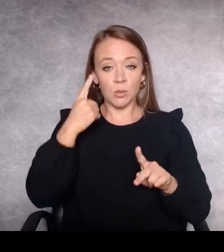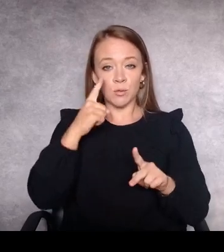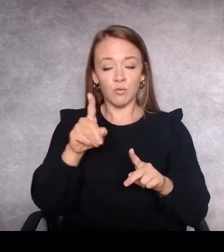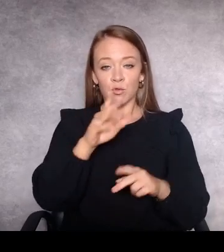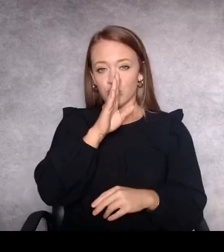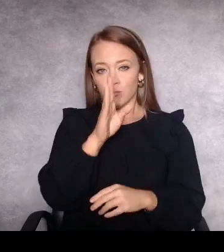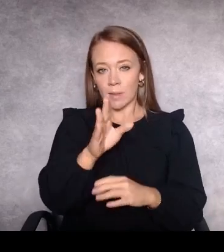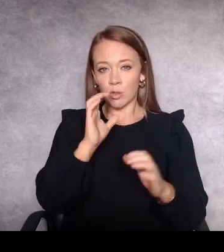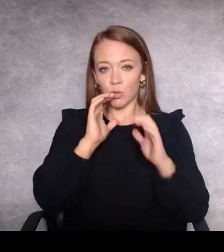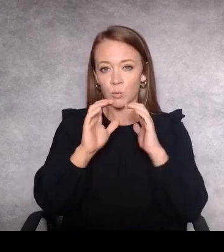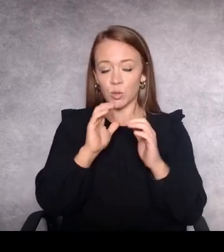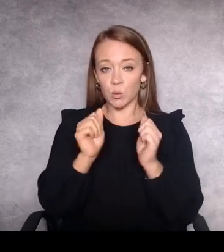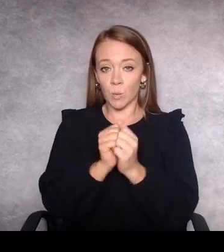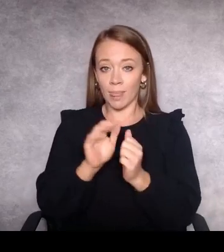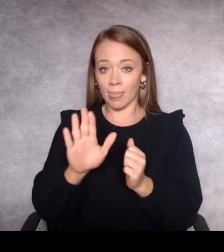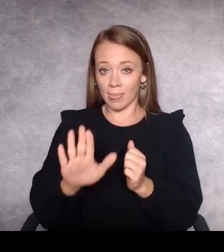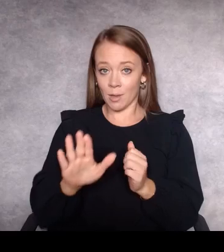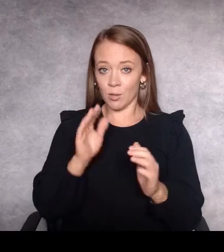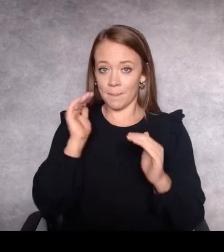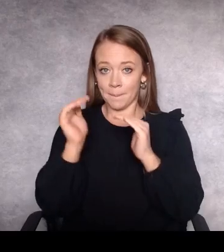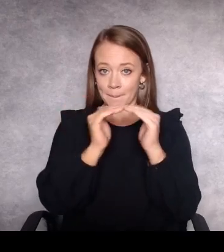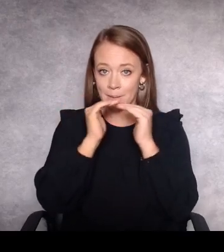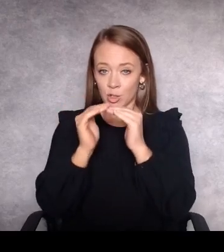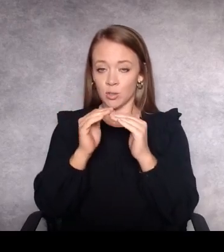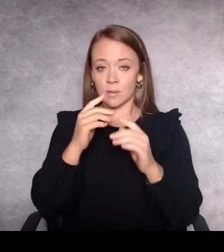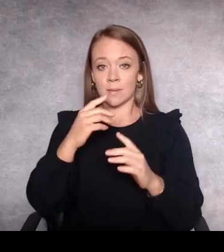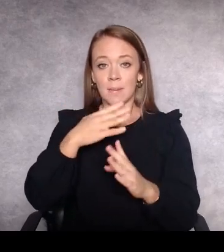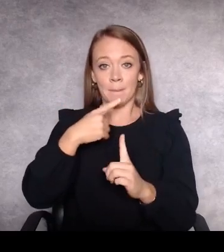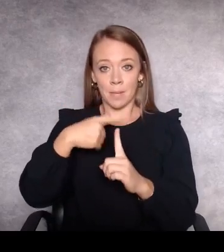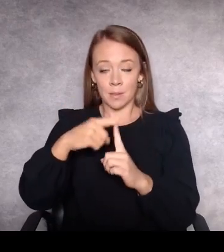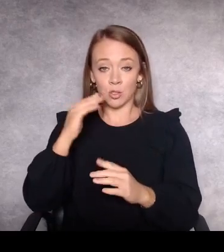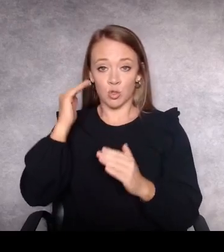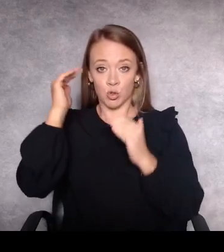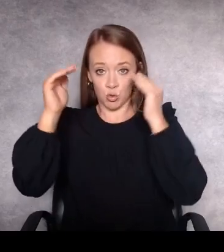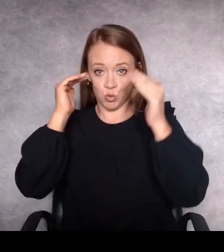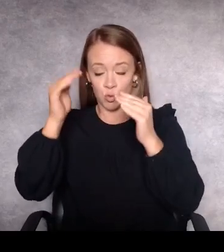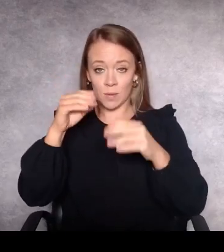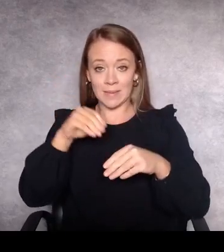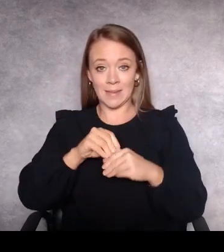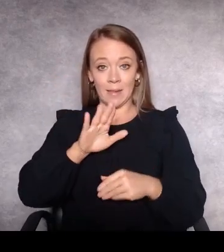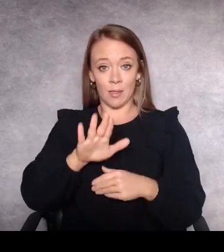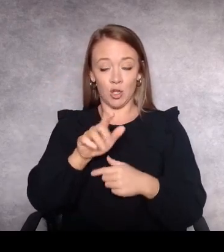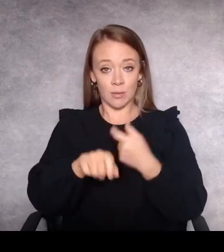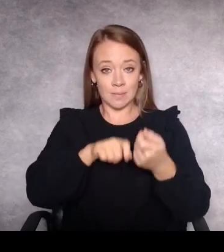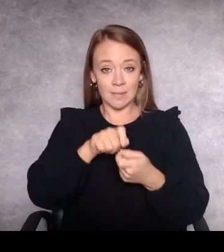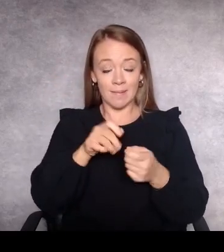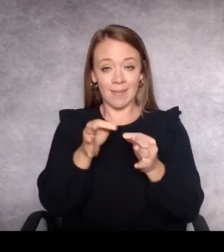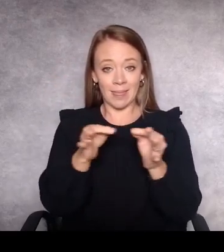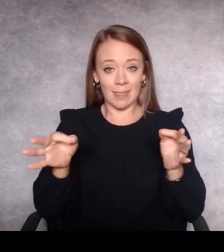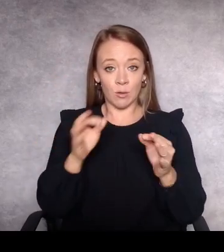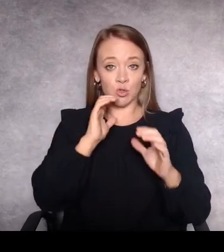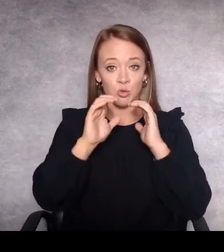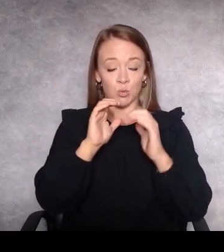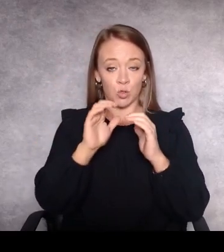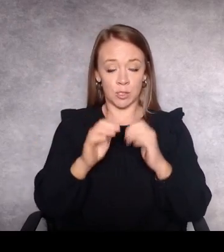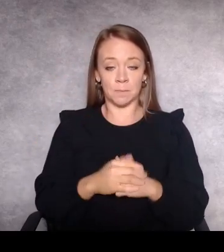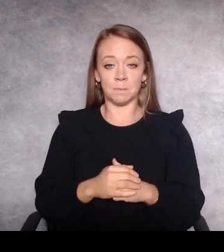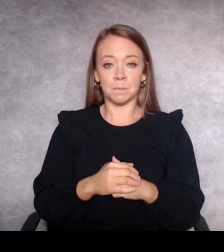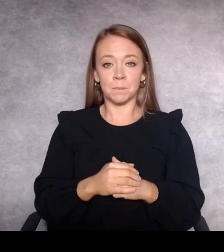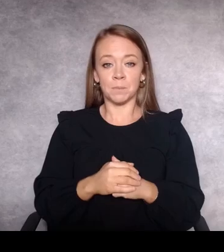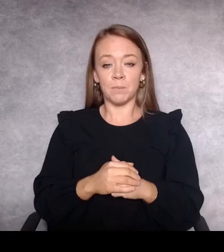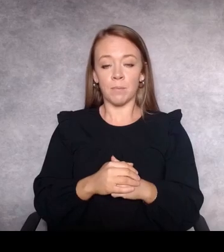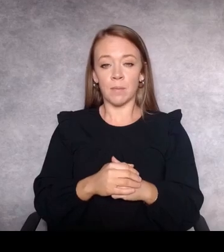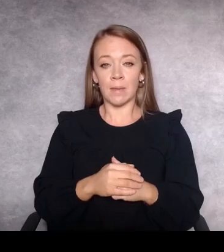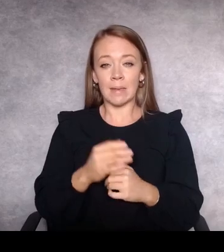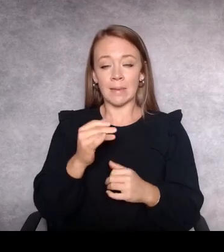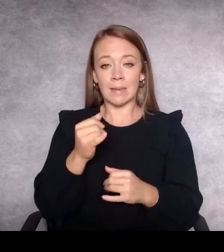direct communication with peers and adults in the student's language and communication mode. The Individuals